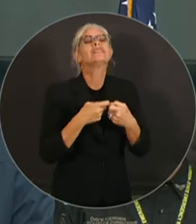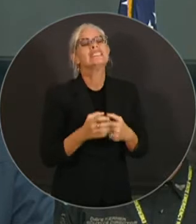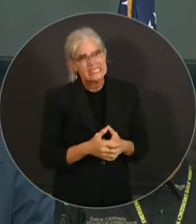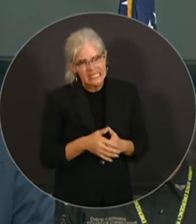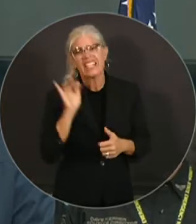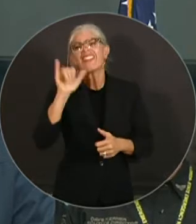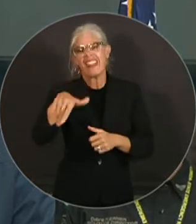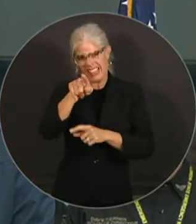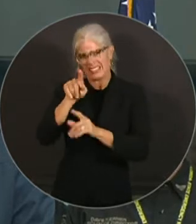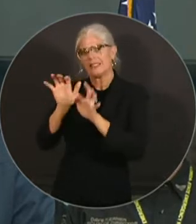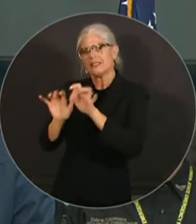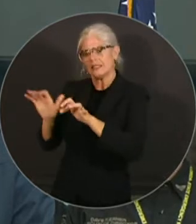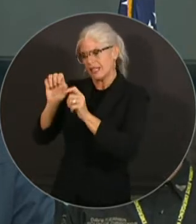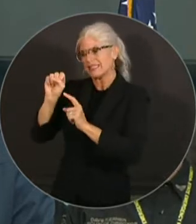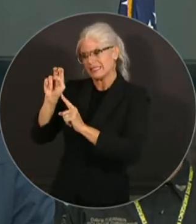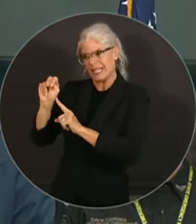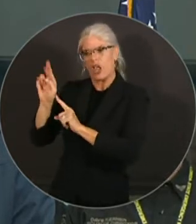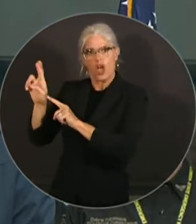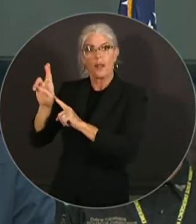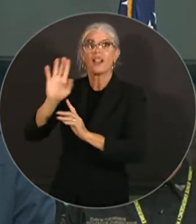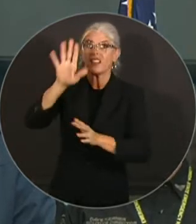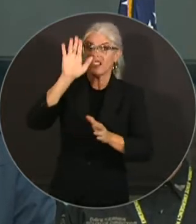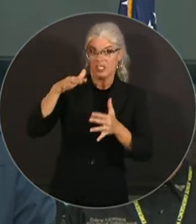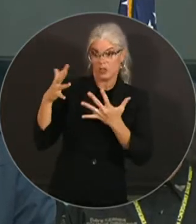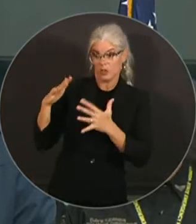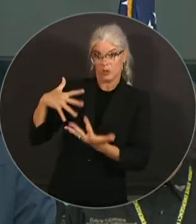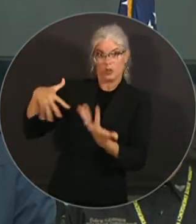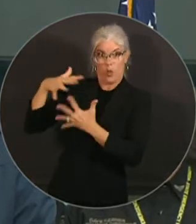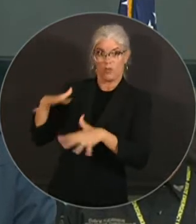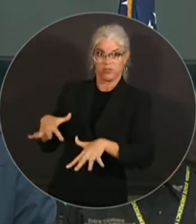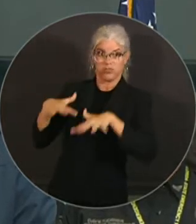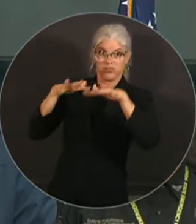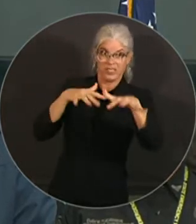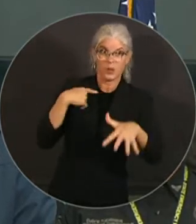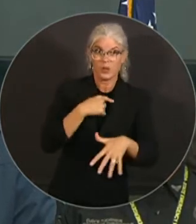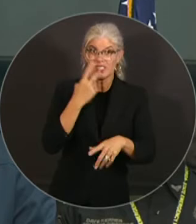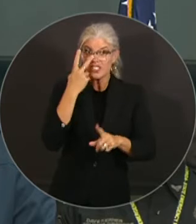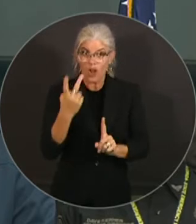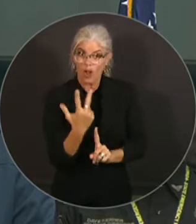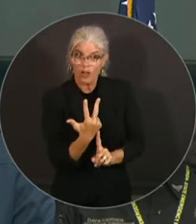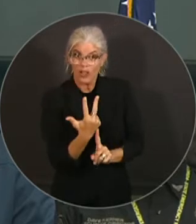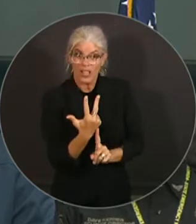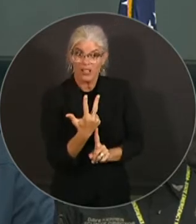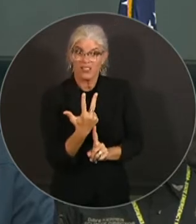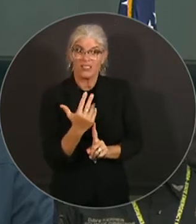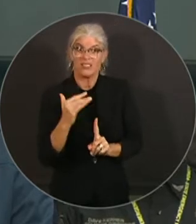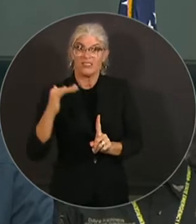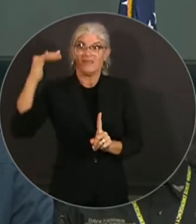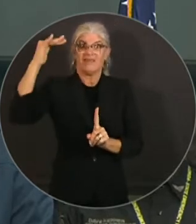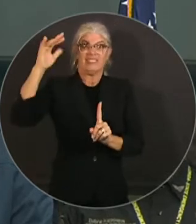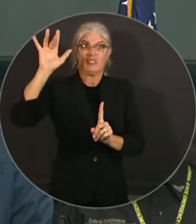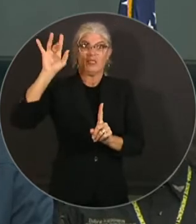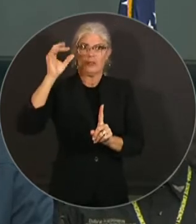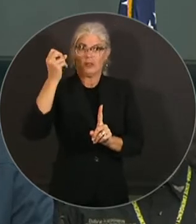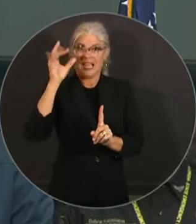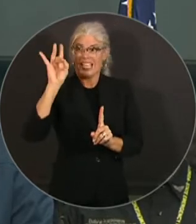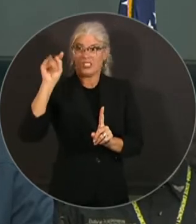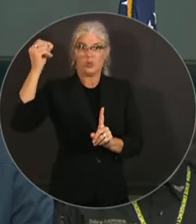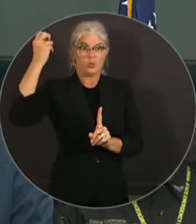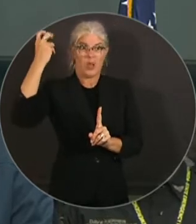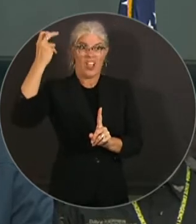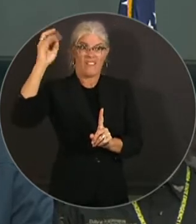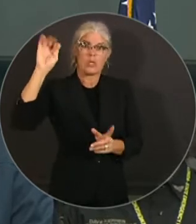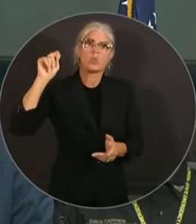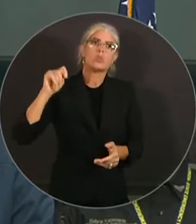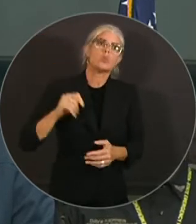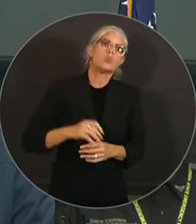morning from 10 feet to now 8 to 12 feet. We had the visual this morning for those that weren't with us. We put that on the